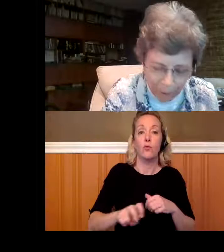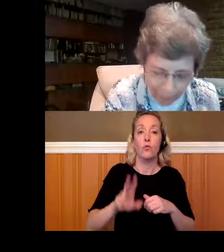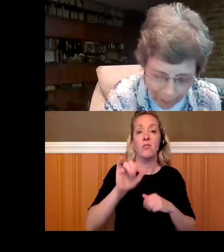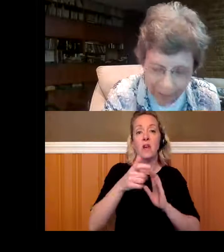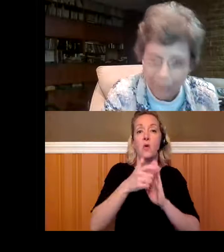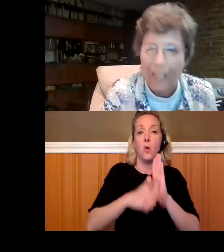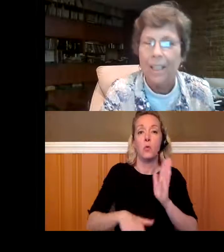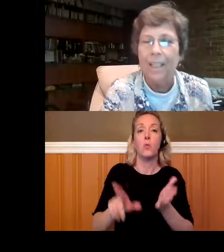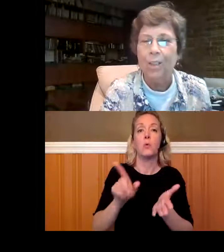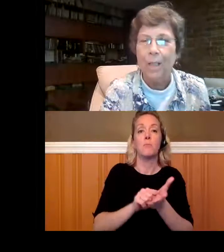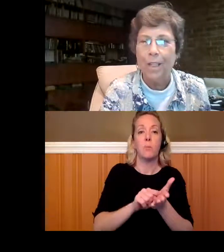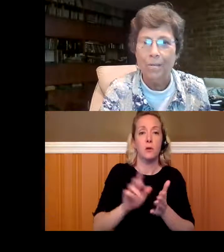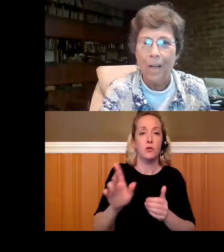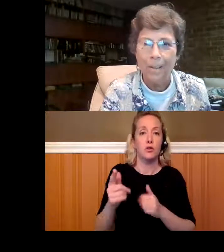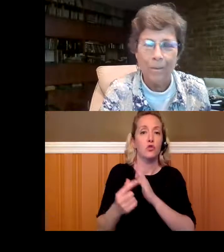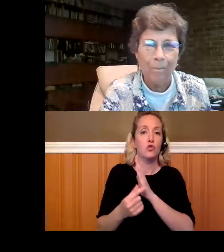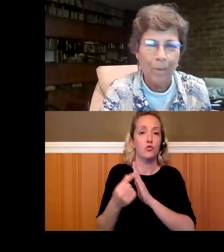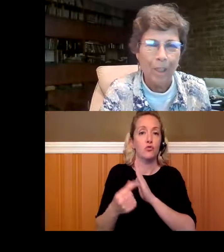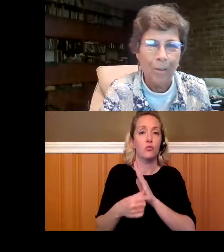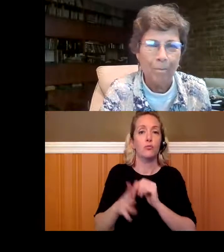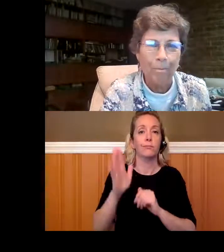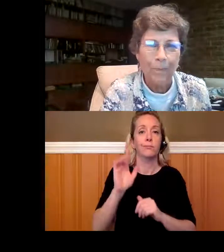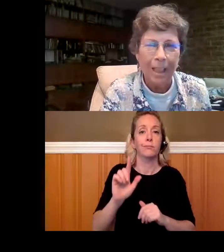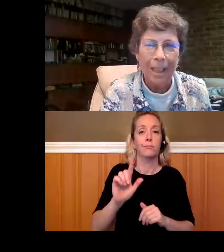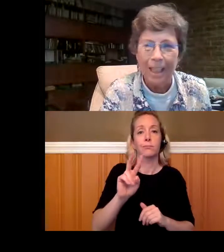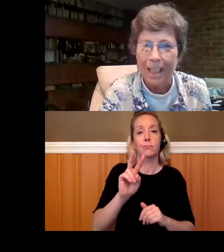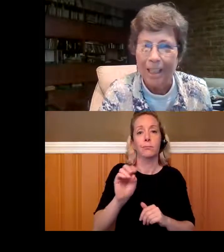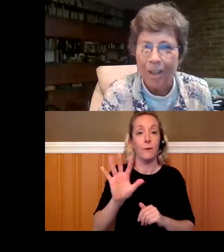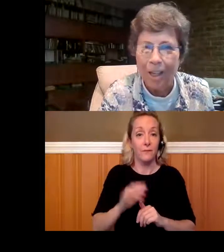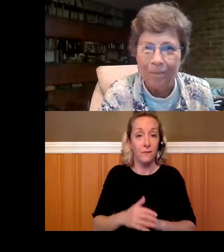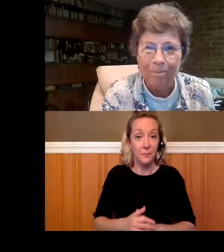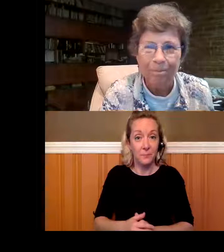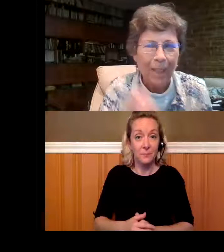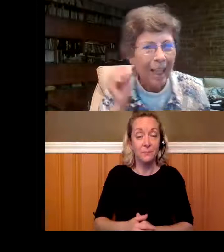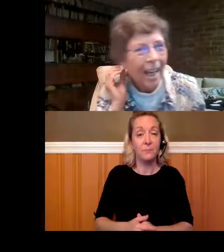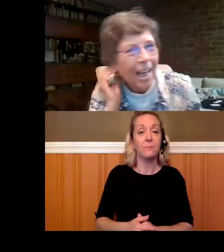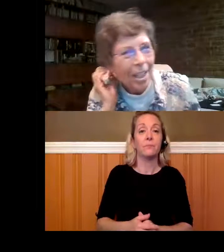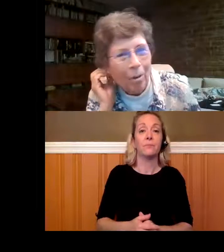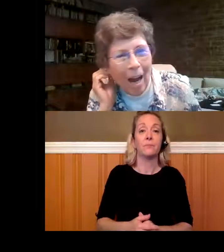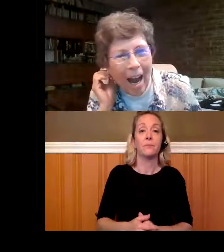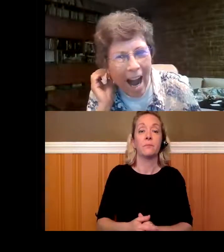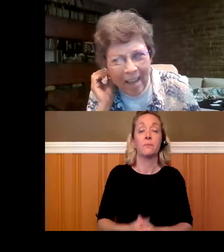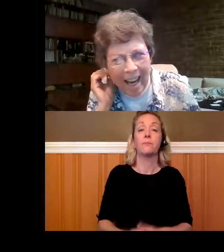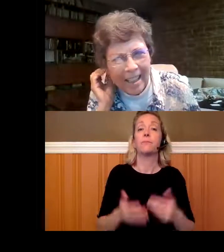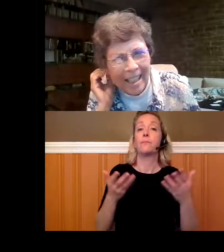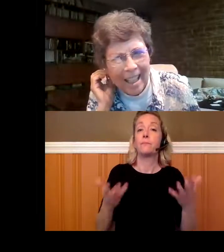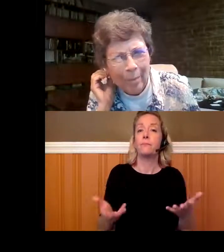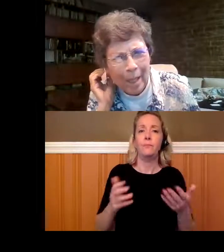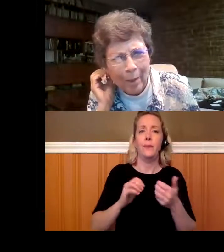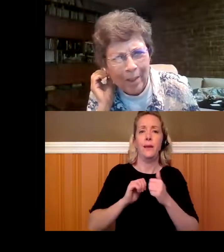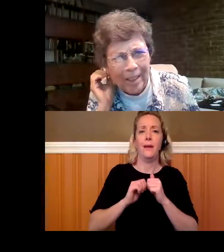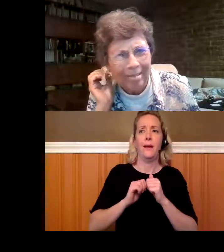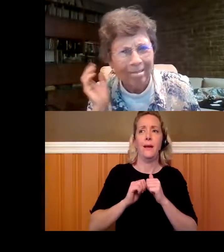and Blindness in 2005. So let's get started. So how the heck does a deafblind